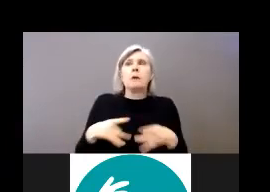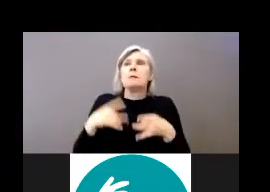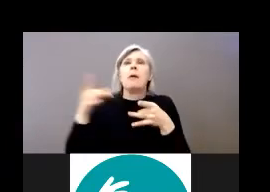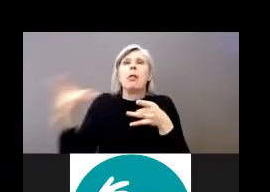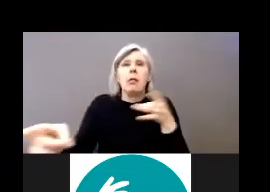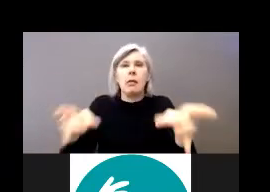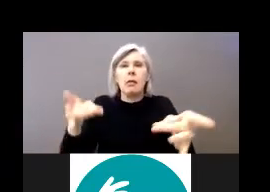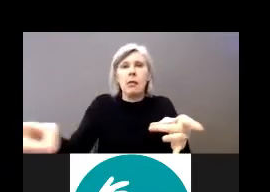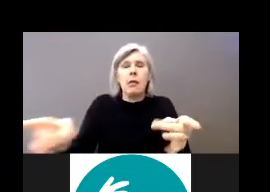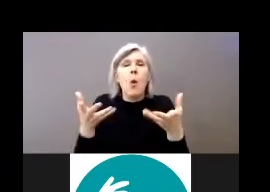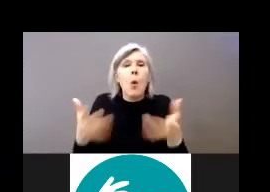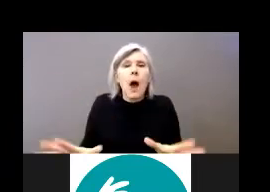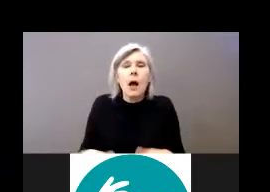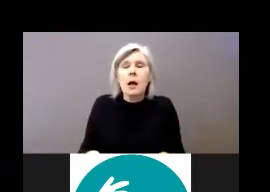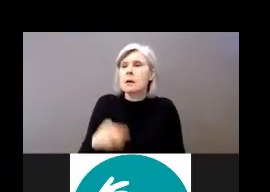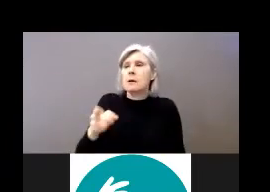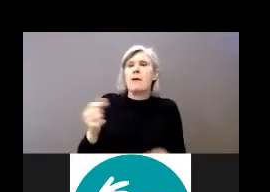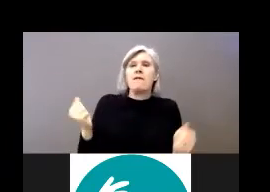just talked about.